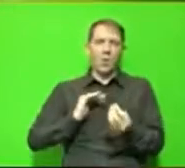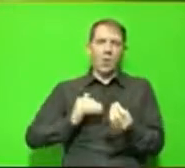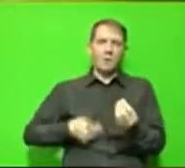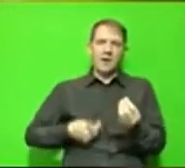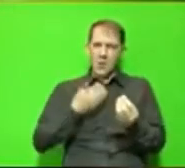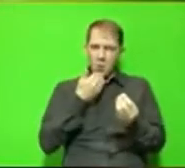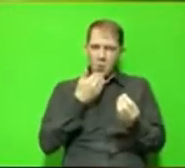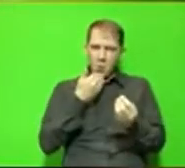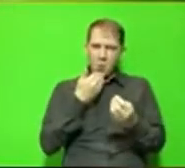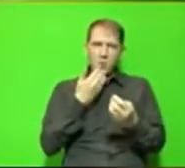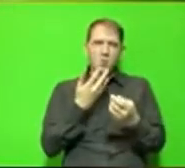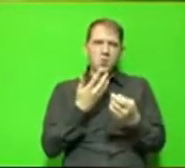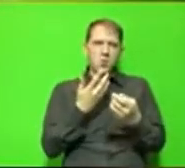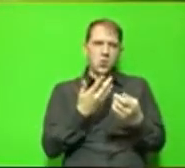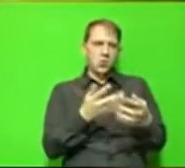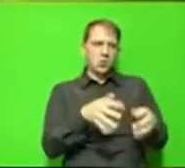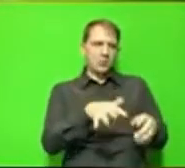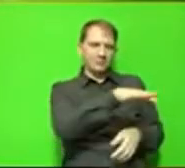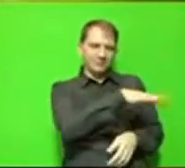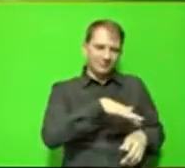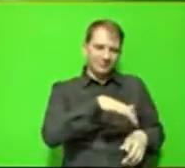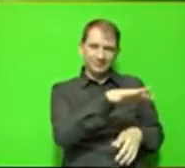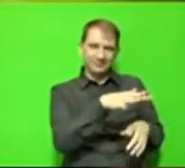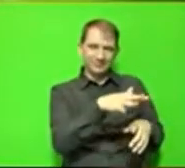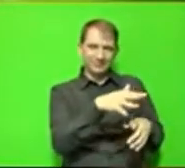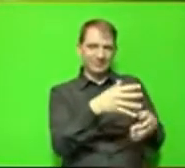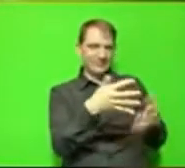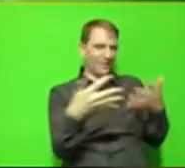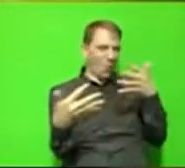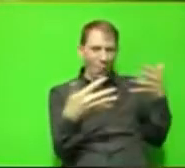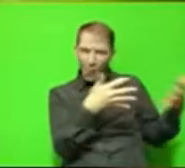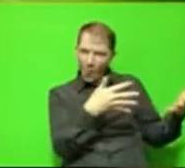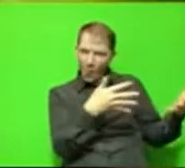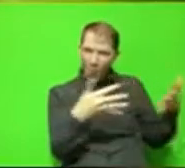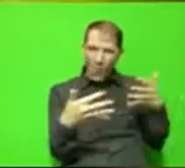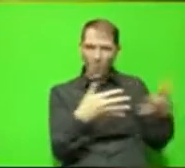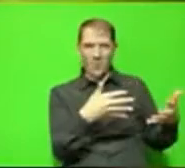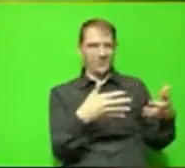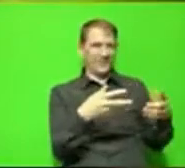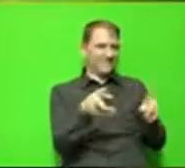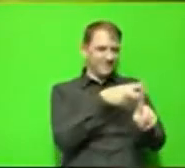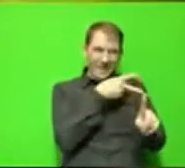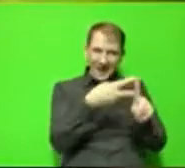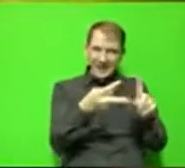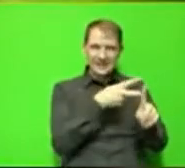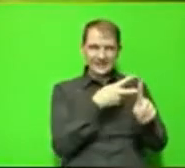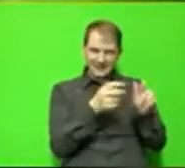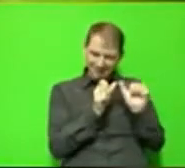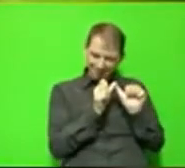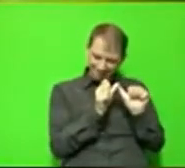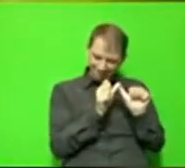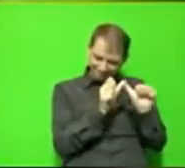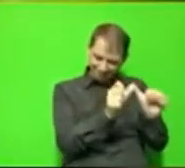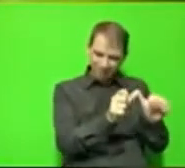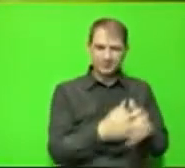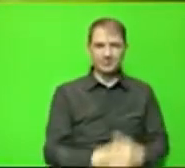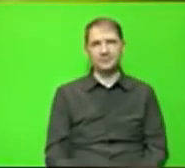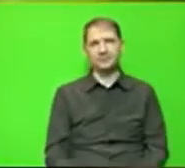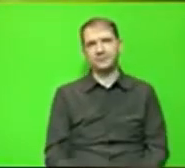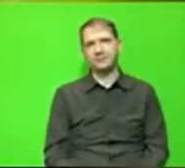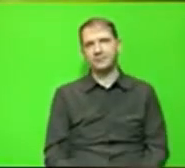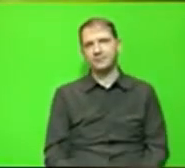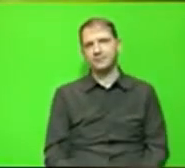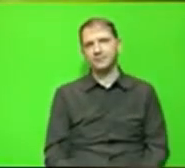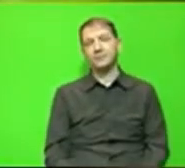our solidarity. Previous G20 speaker summits reaffirmed that women's leadership are essential